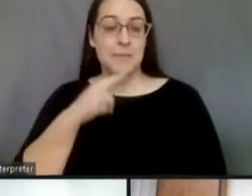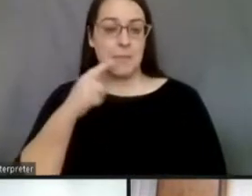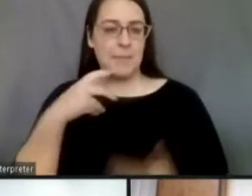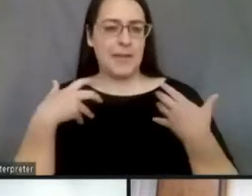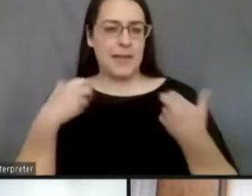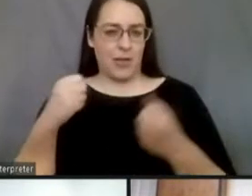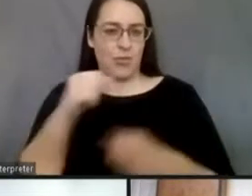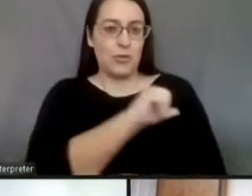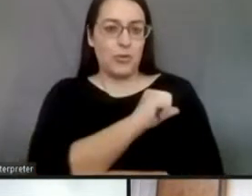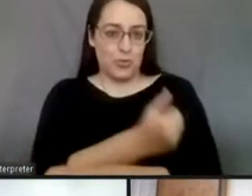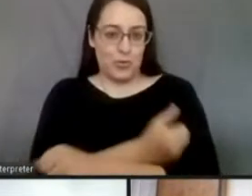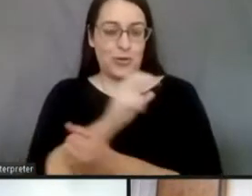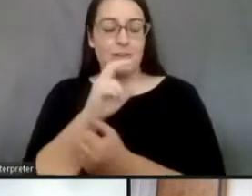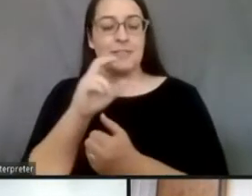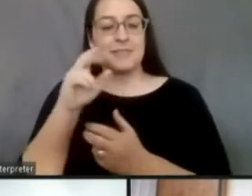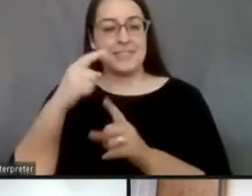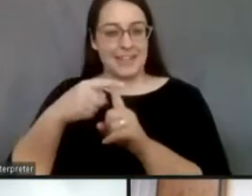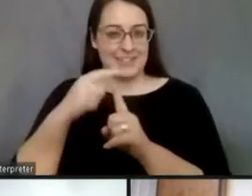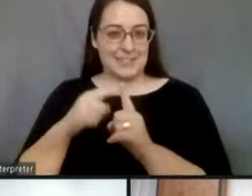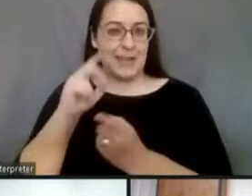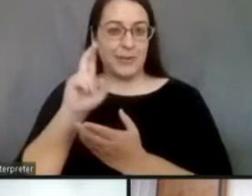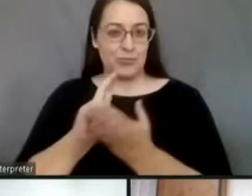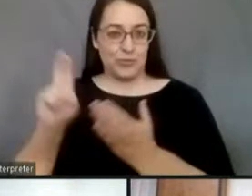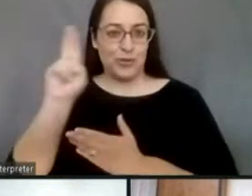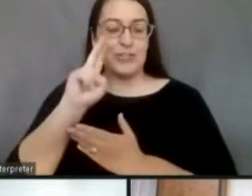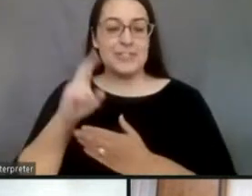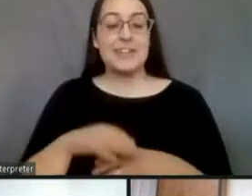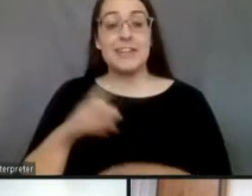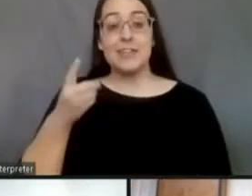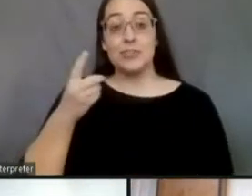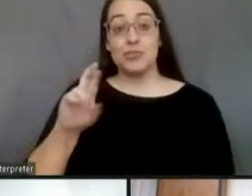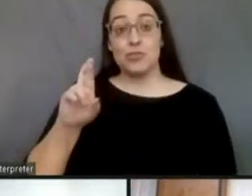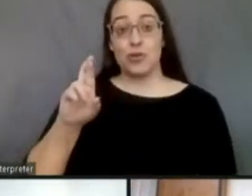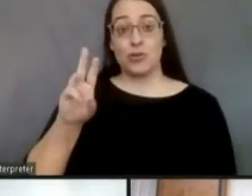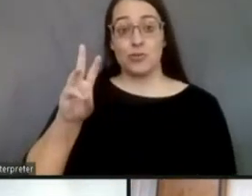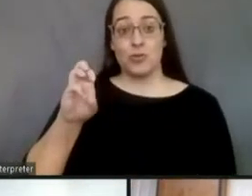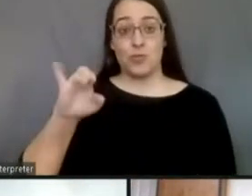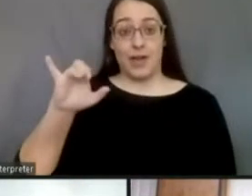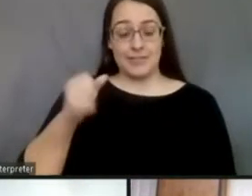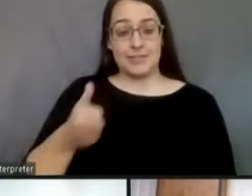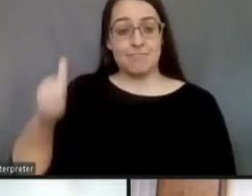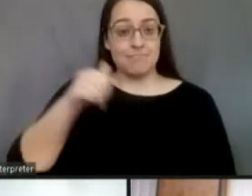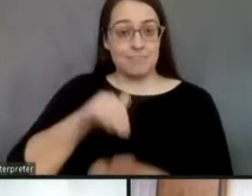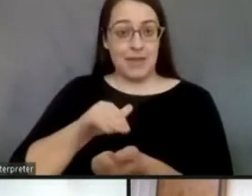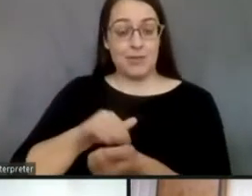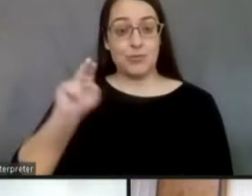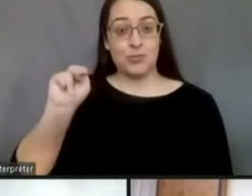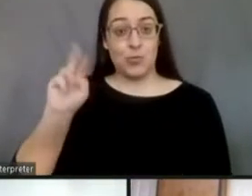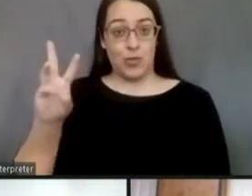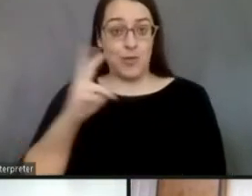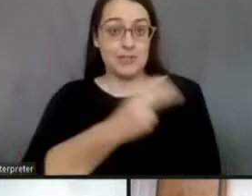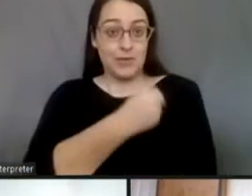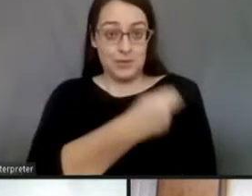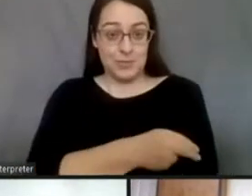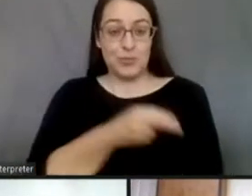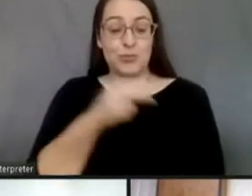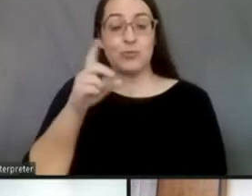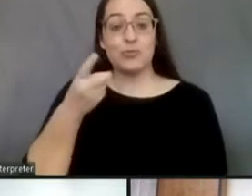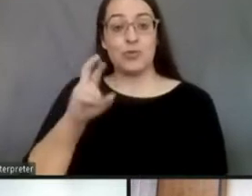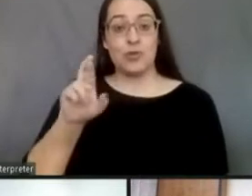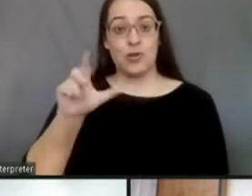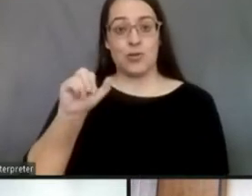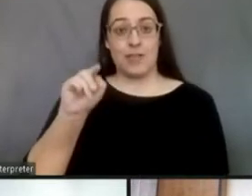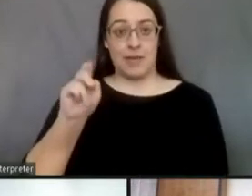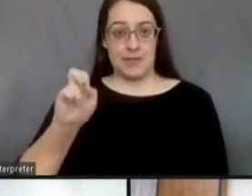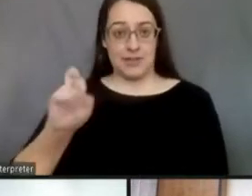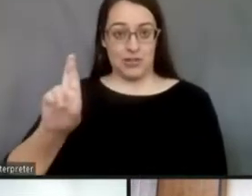Authority, University Health Sciences Center, Dr. Brian Weiss, Chief Medical Officer for Northwest Texas Hospital, Dr. Michael